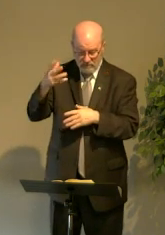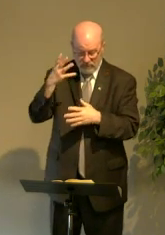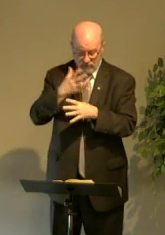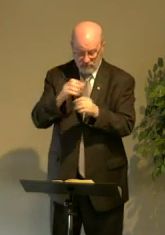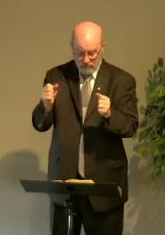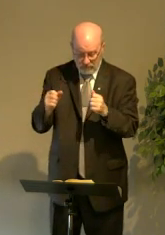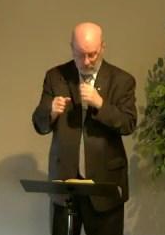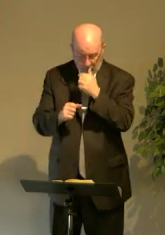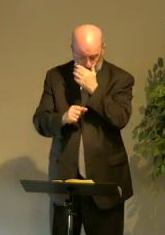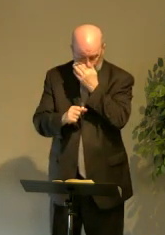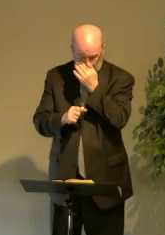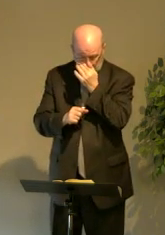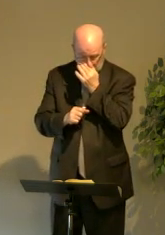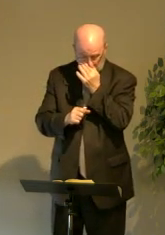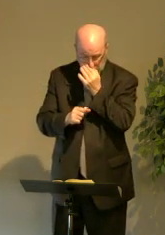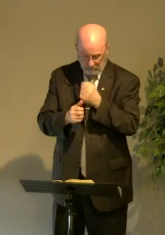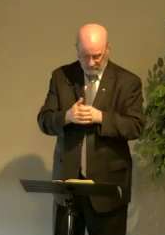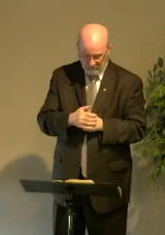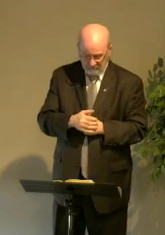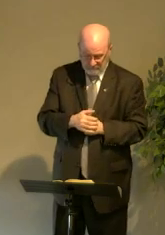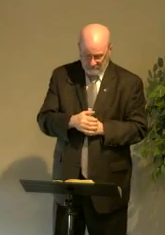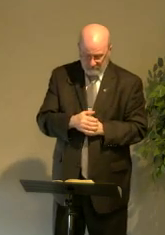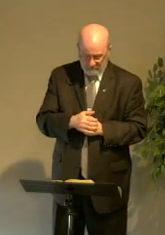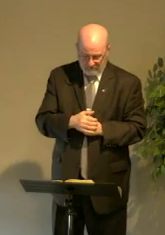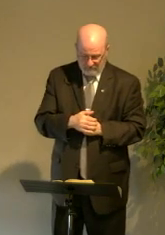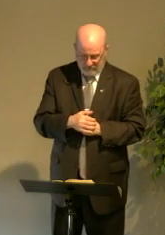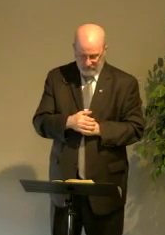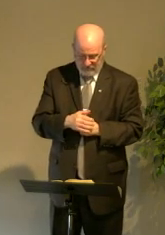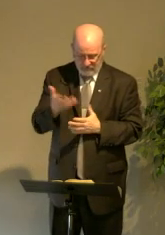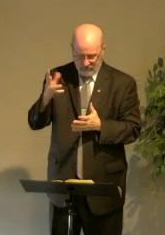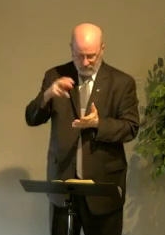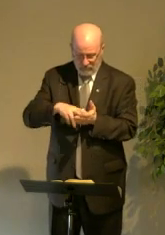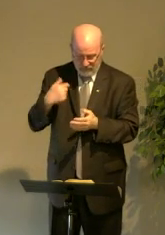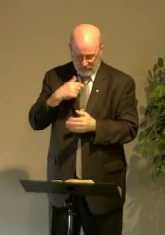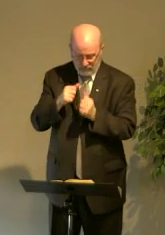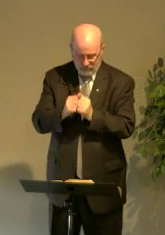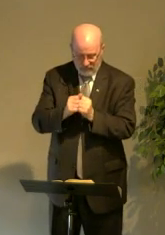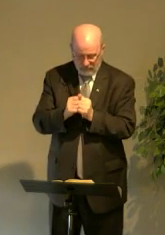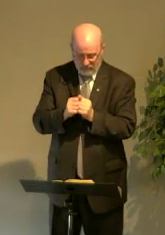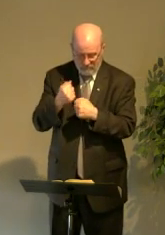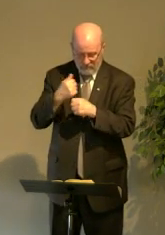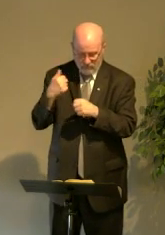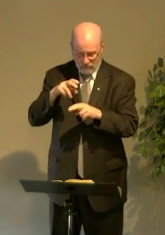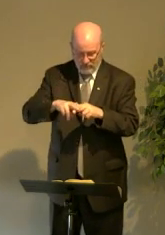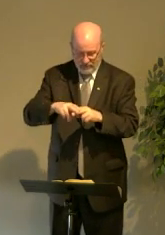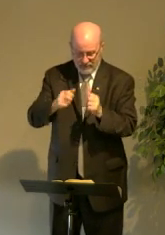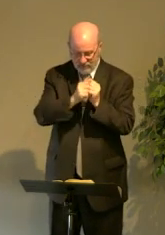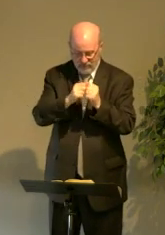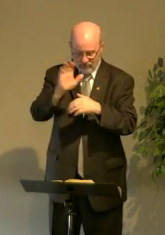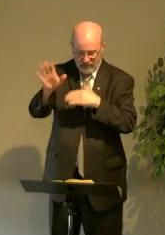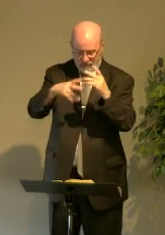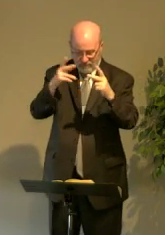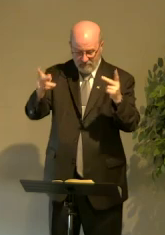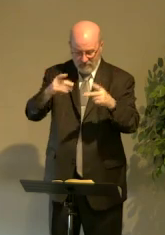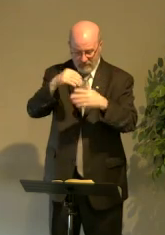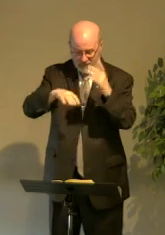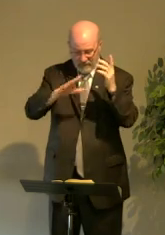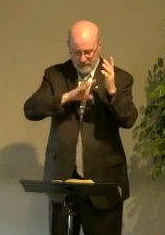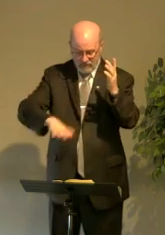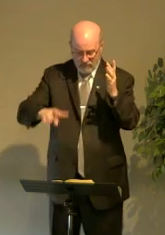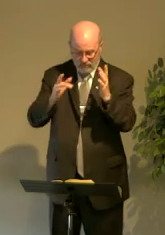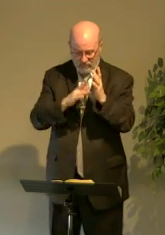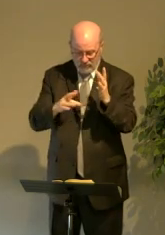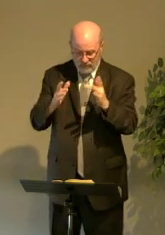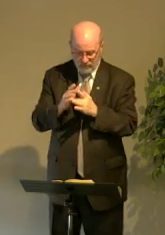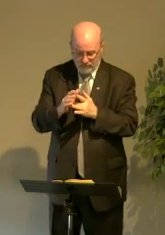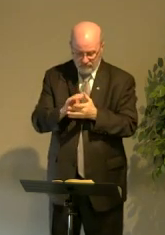Christ. By grace ye are saved. And hath raised us up together and made us sit together in heavenly places